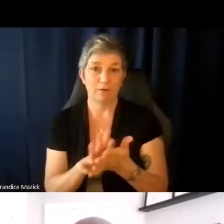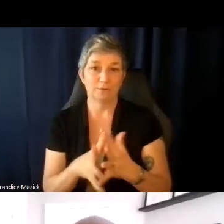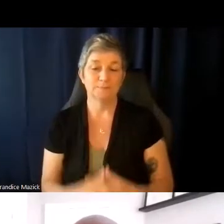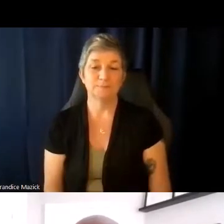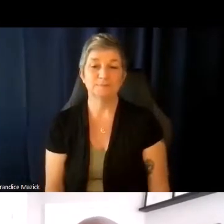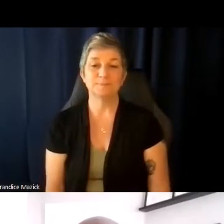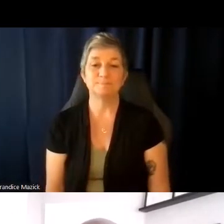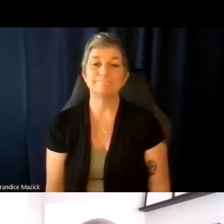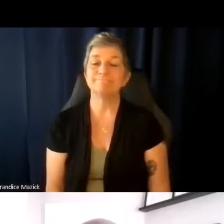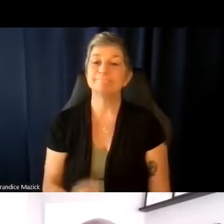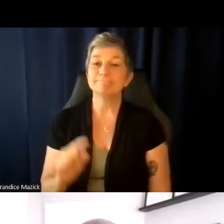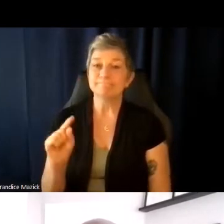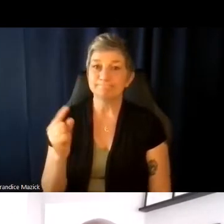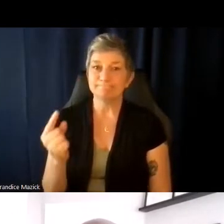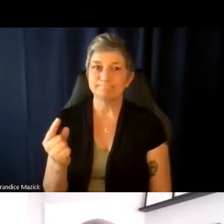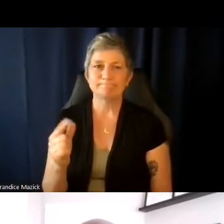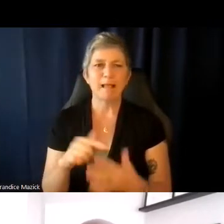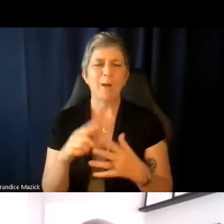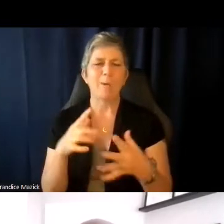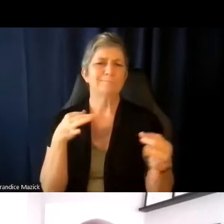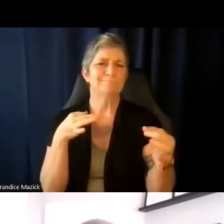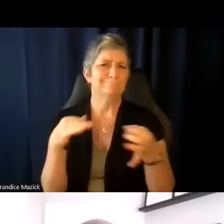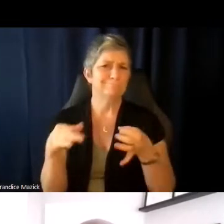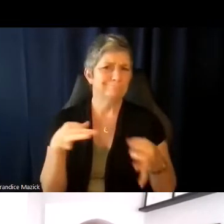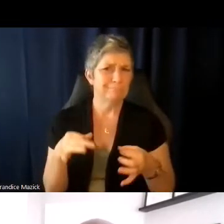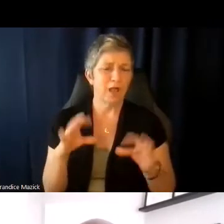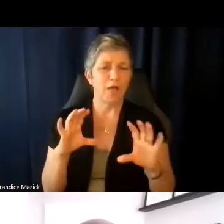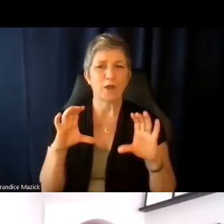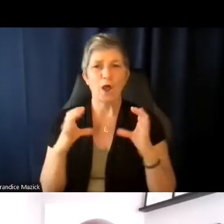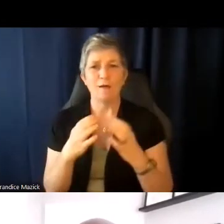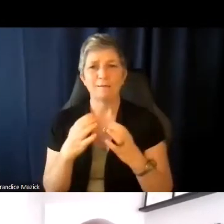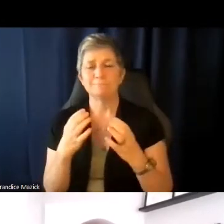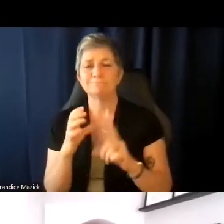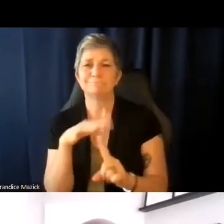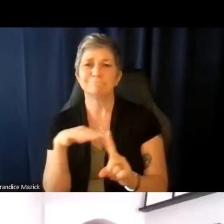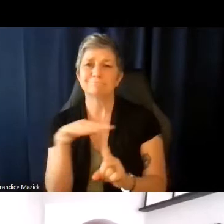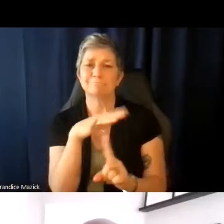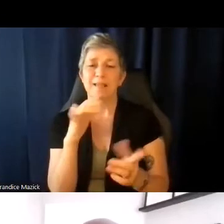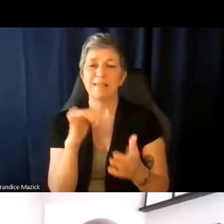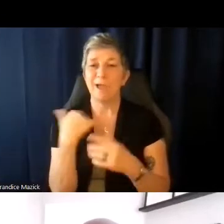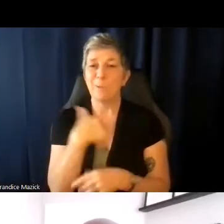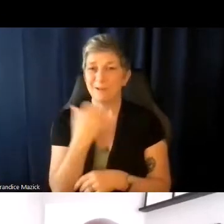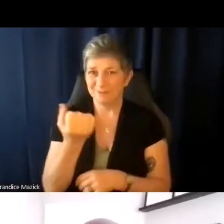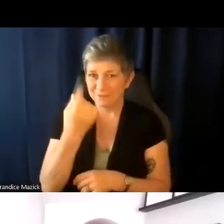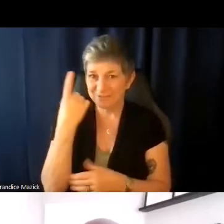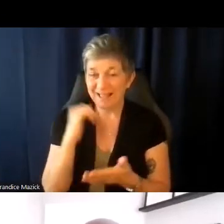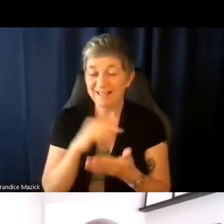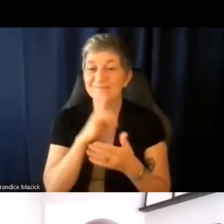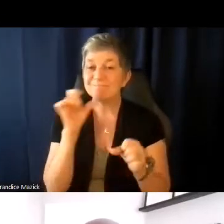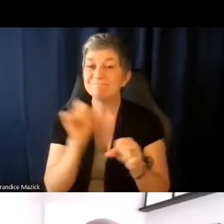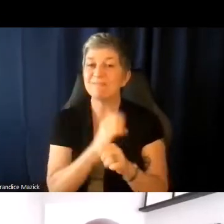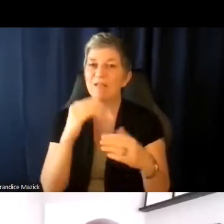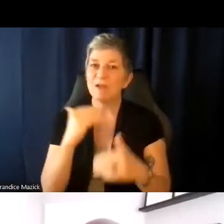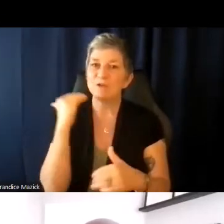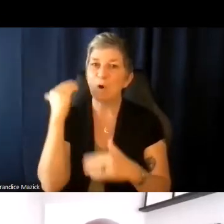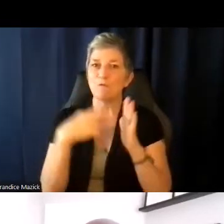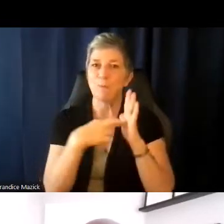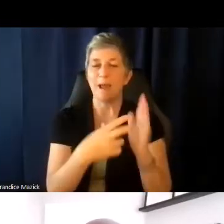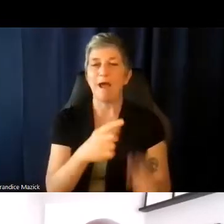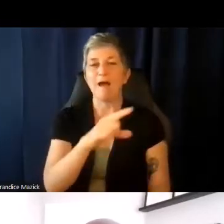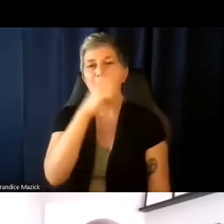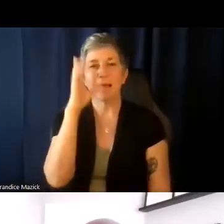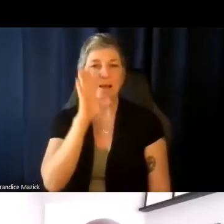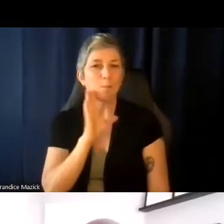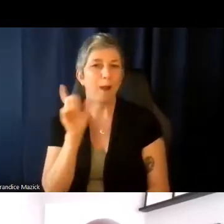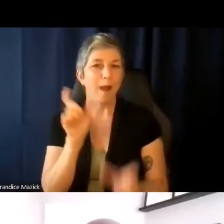And first, I'd like to contextualize the conversation a bit, because we all understand and know that there is an overrepresentation of Black and Brown people